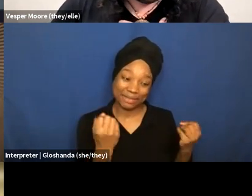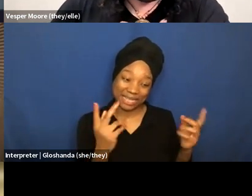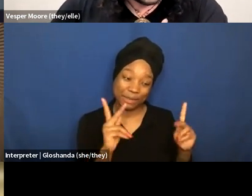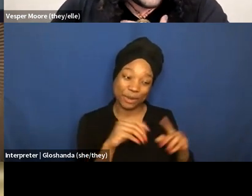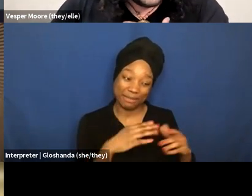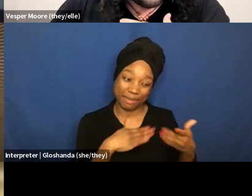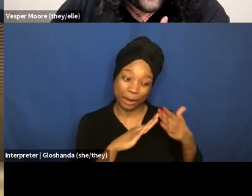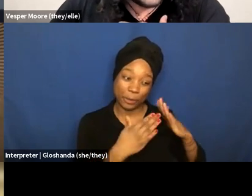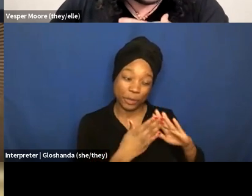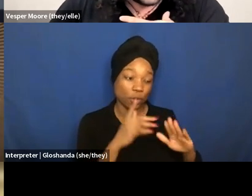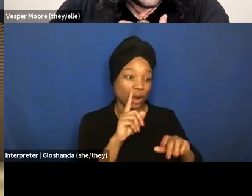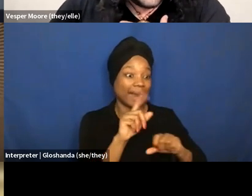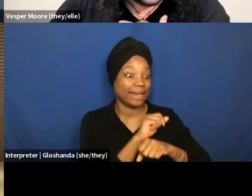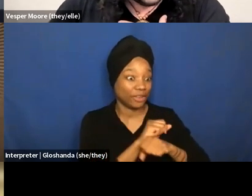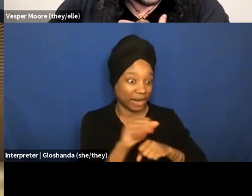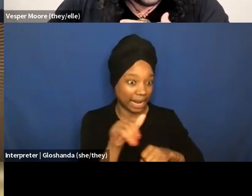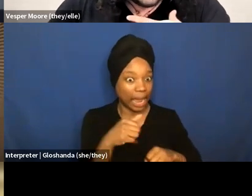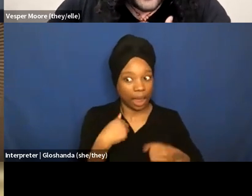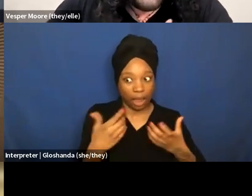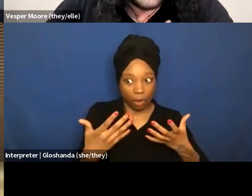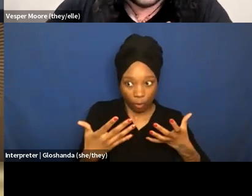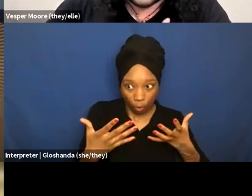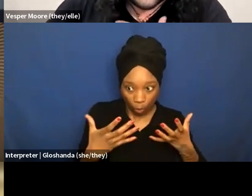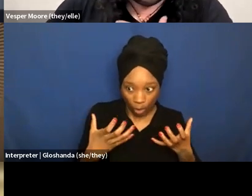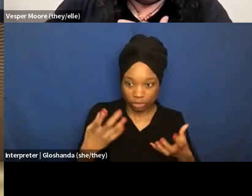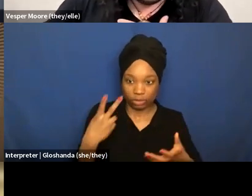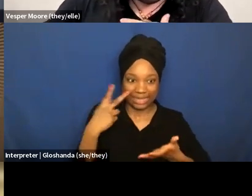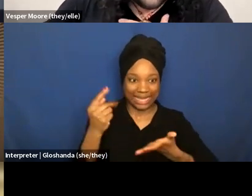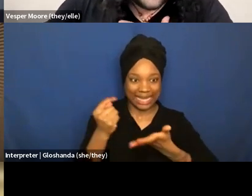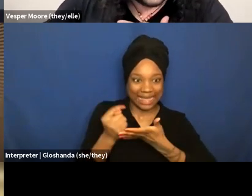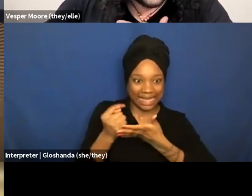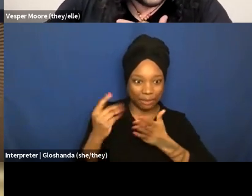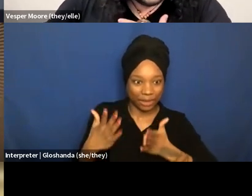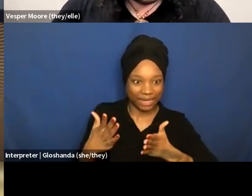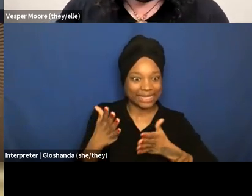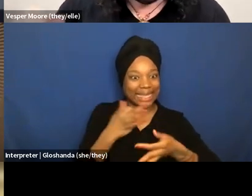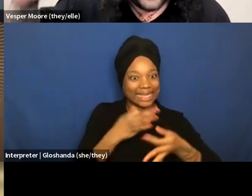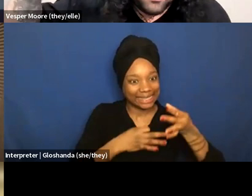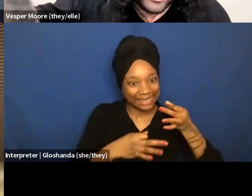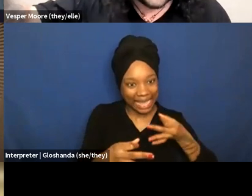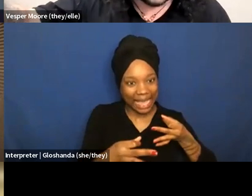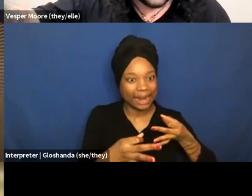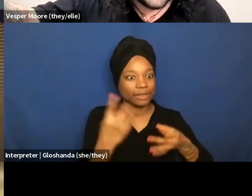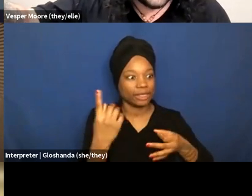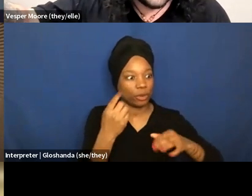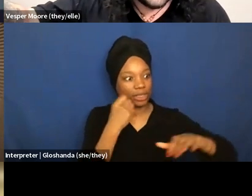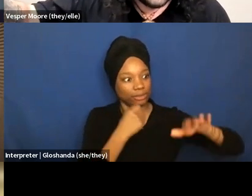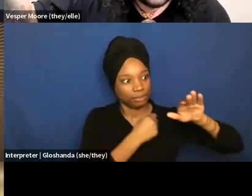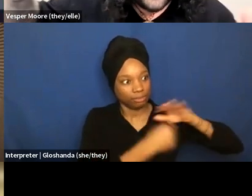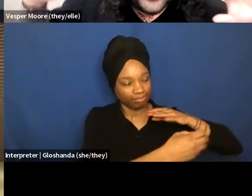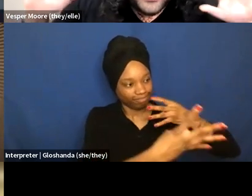are literally like, I want to see a therapist instead of being put into a prison,